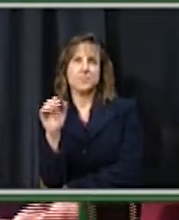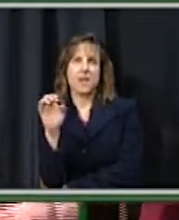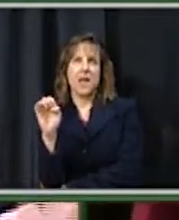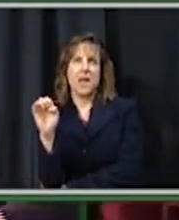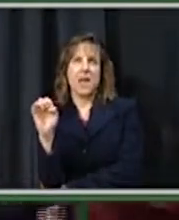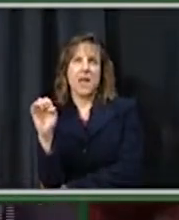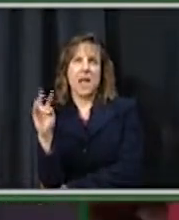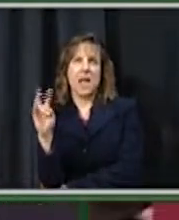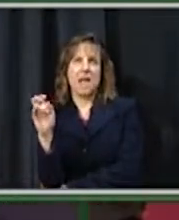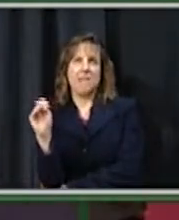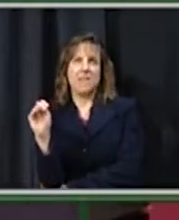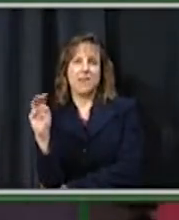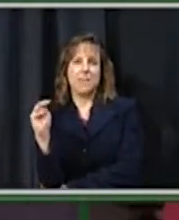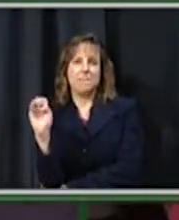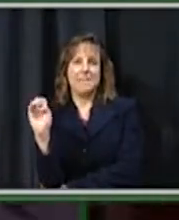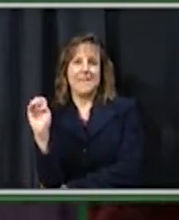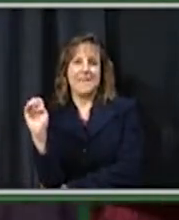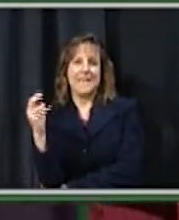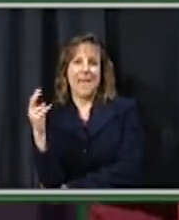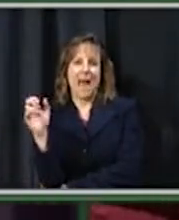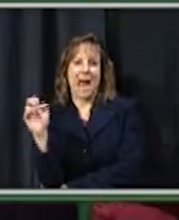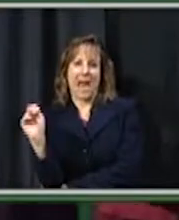Evan Meehan.